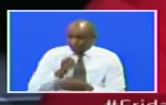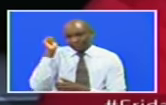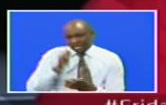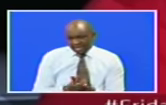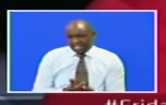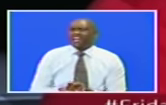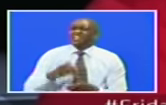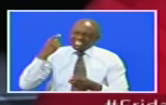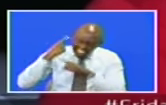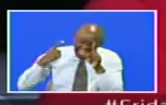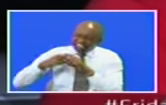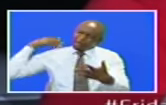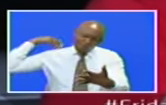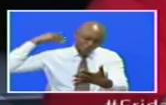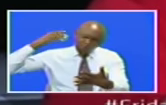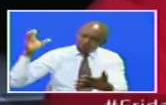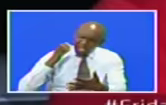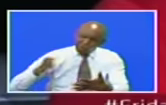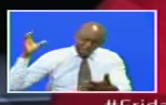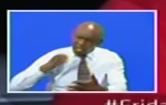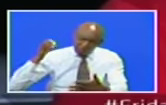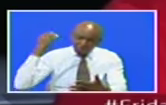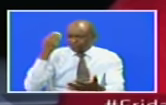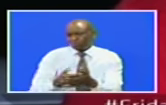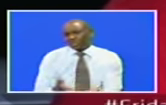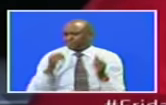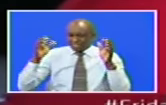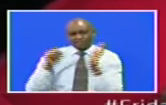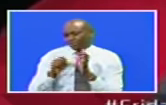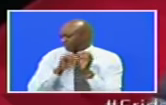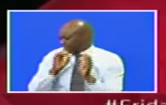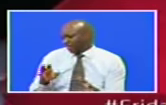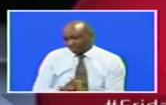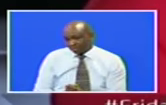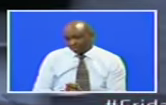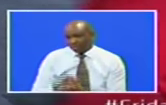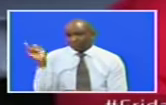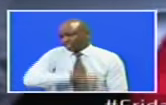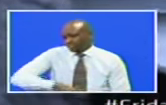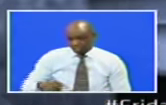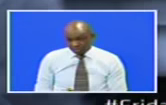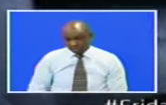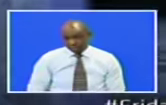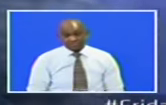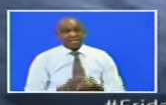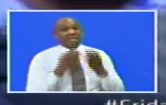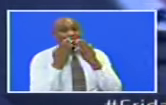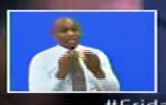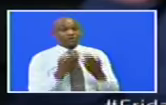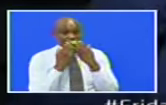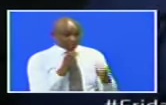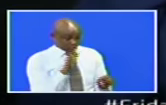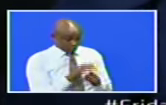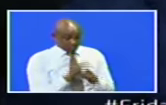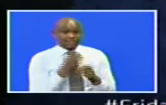has been there for years, and I don't think it's a big problem. Enda kwa Juma. All right. Thank you so much for speaking to